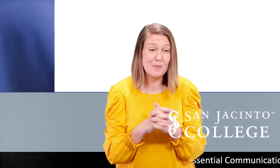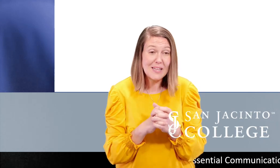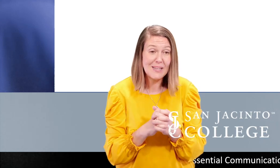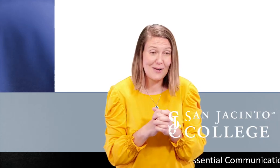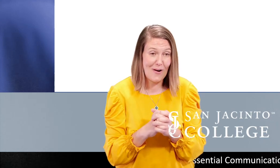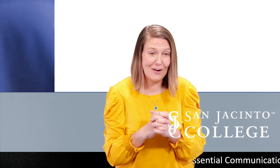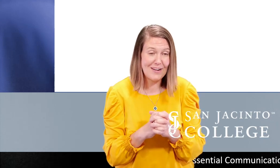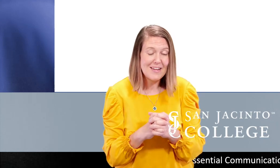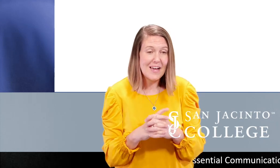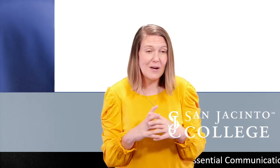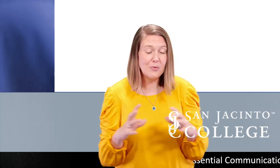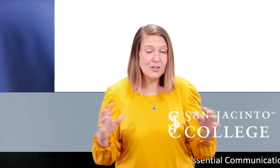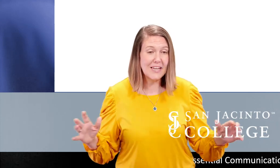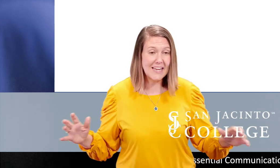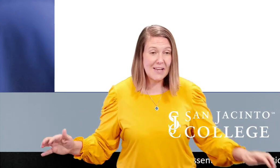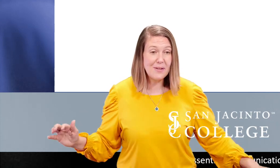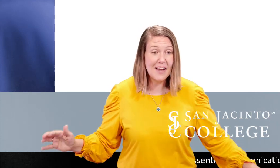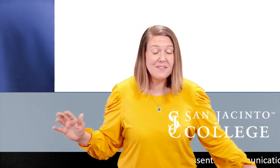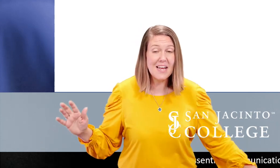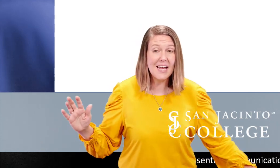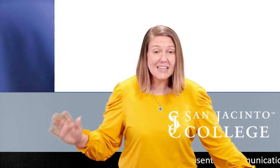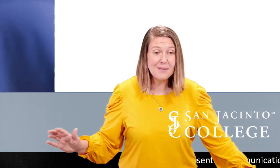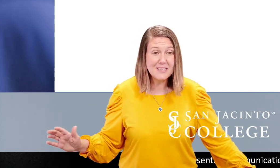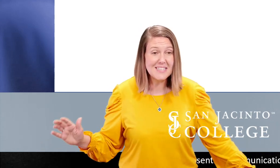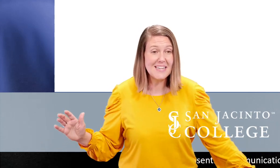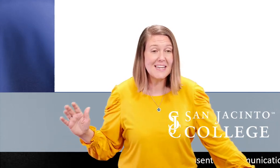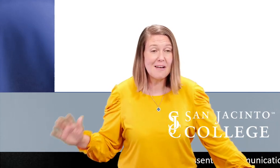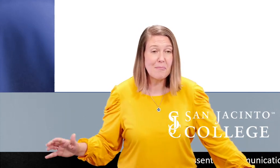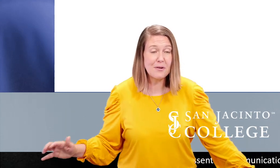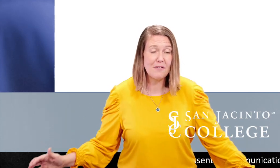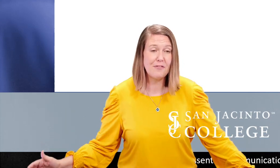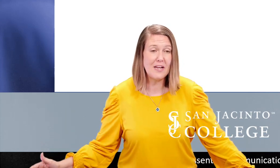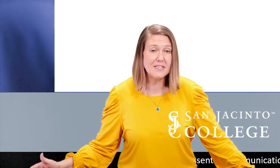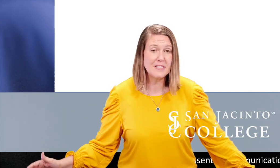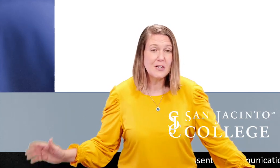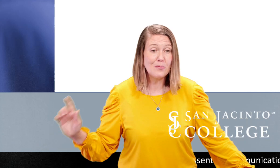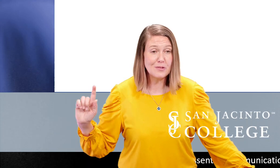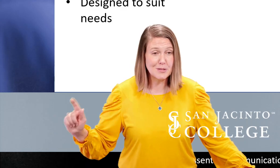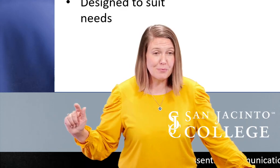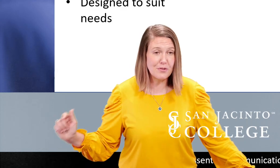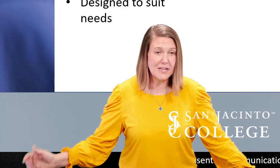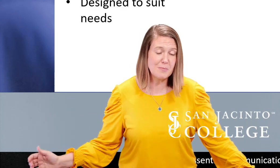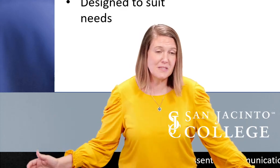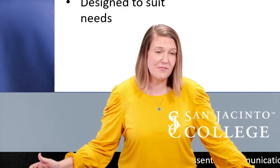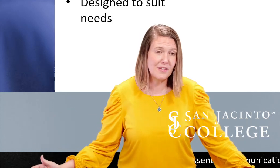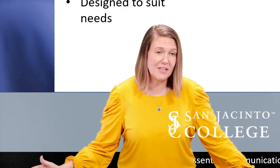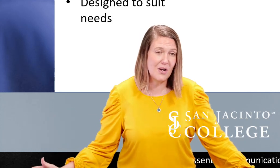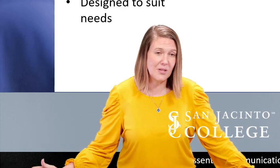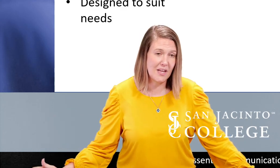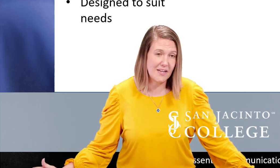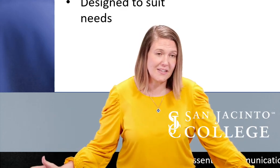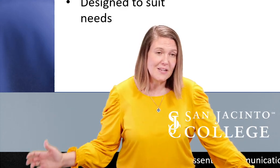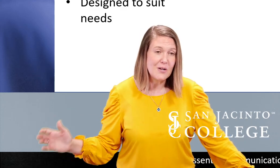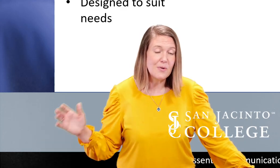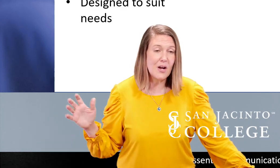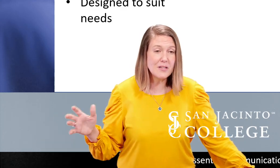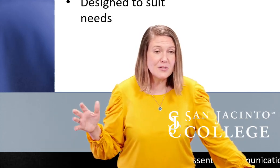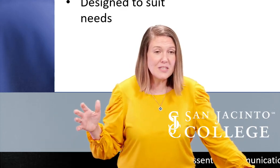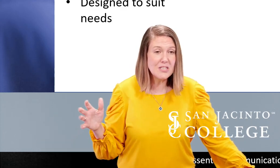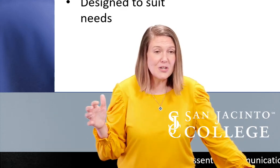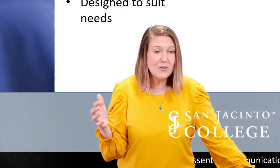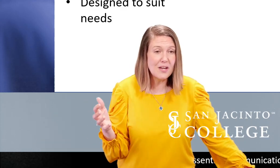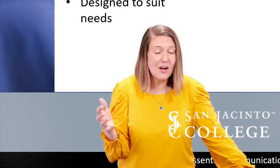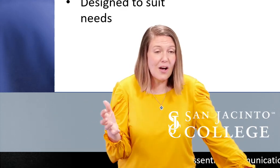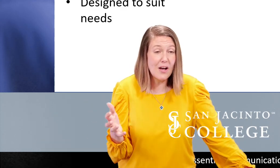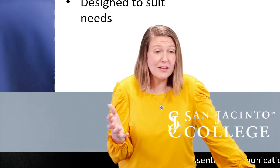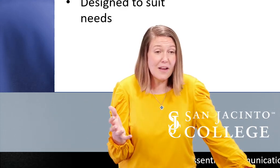is really hard, we'll look at, can we have an unlimited number of friends? We'll explore that specifically online. We also need